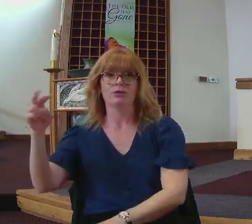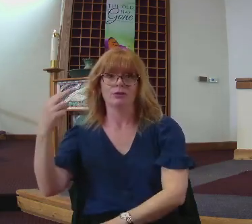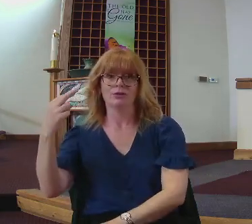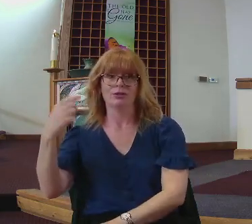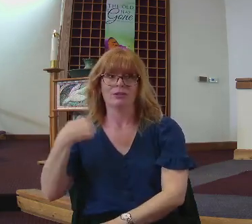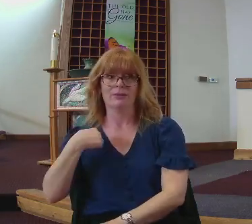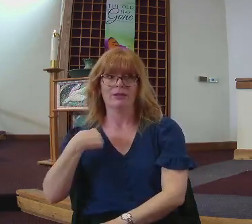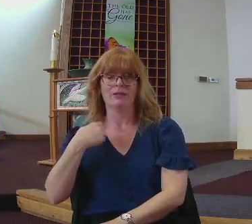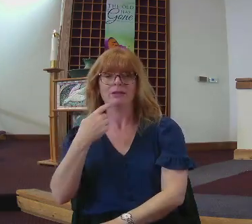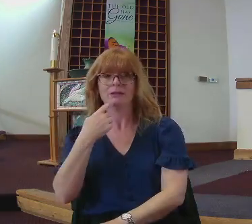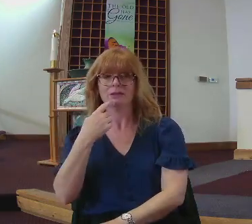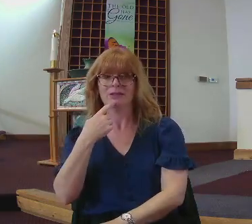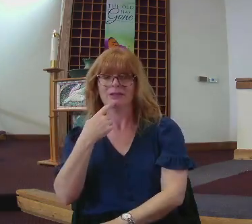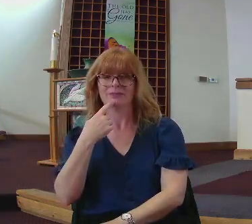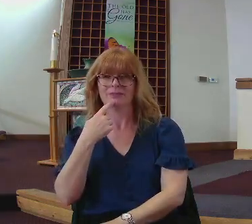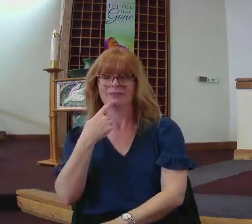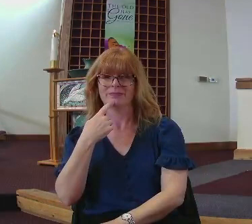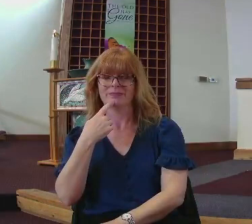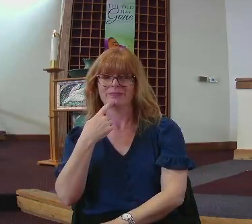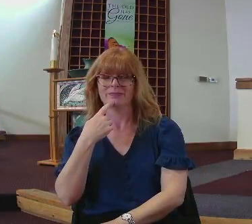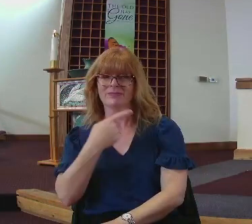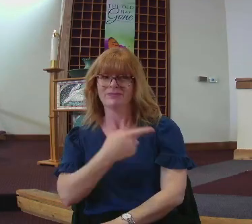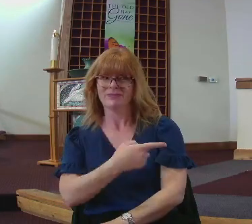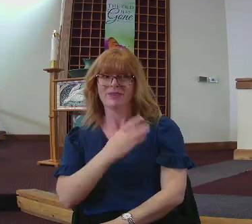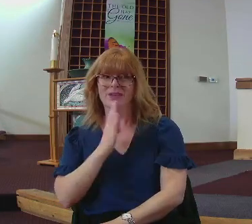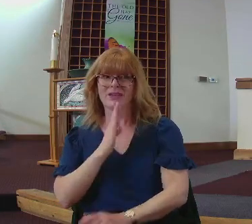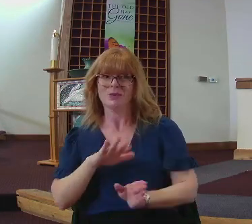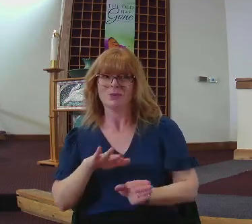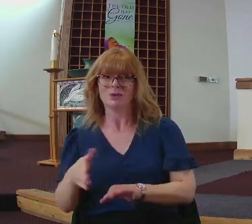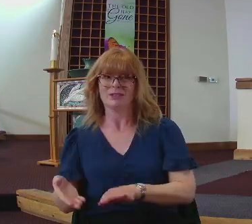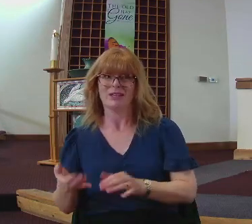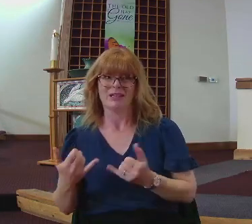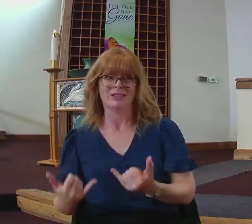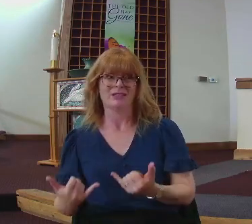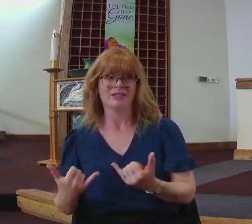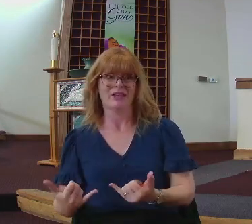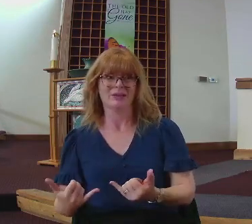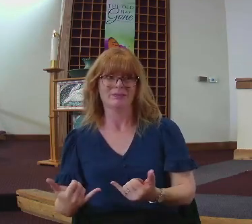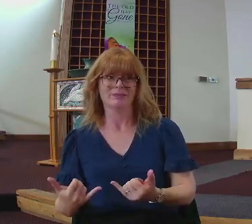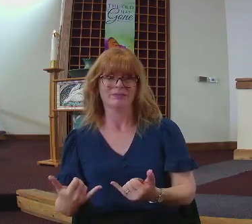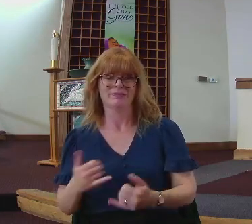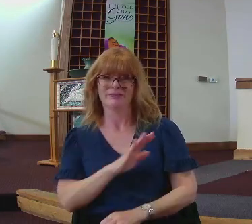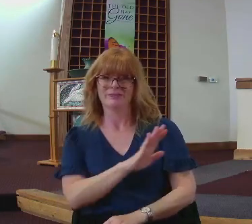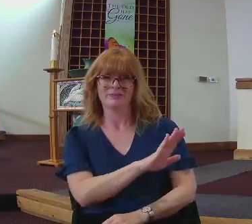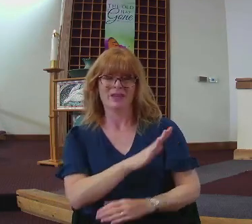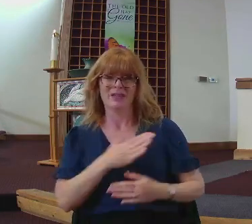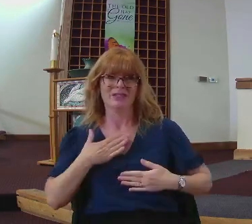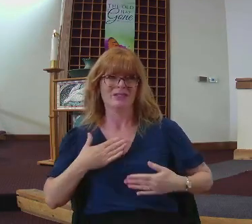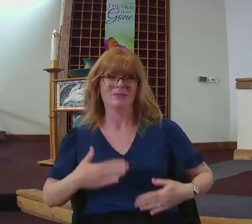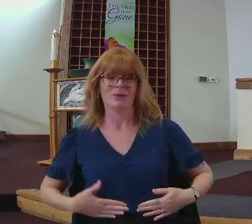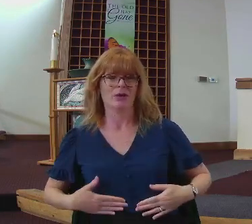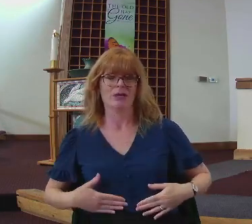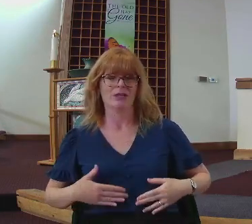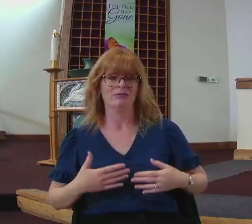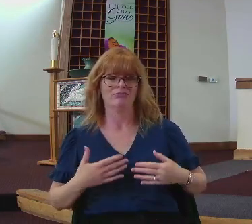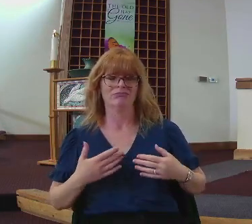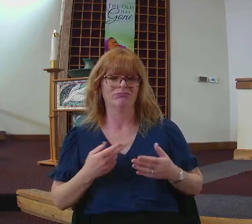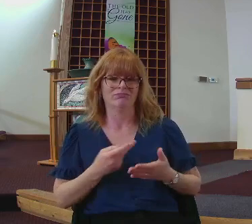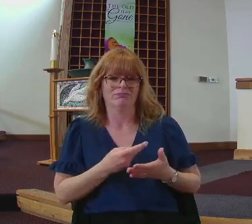he said, Mr. So-and-so is going to die today. His body is already shutting